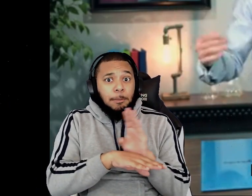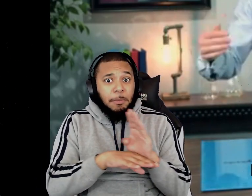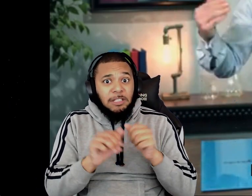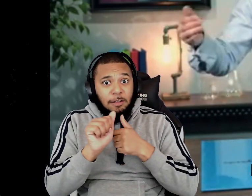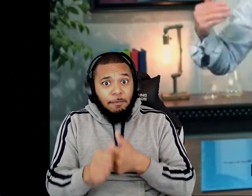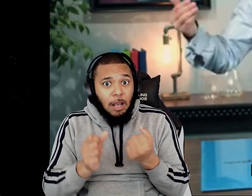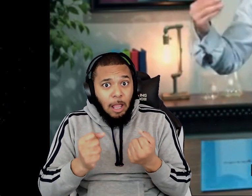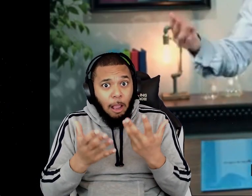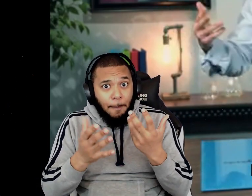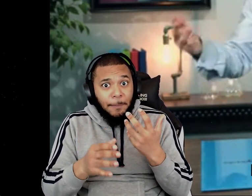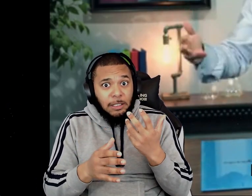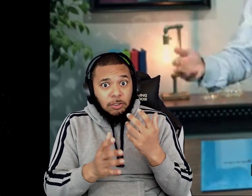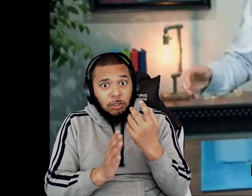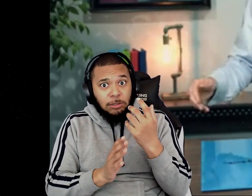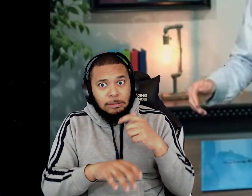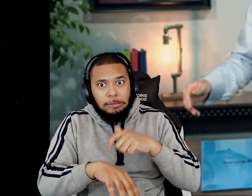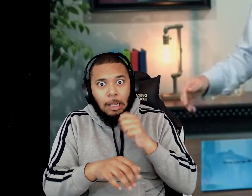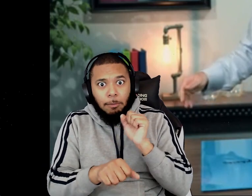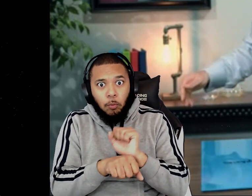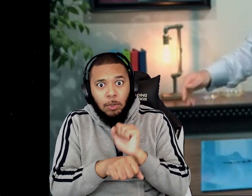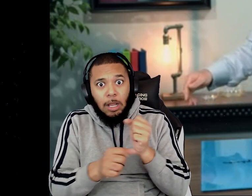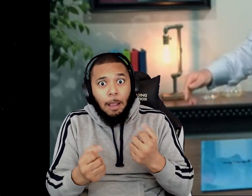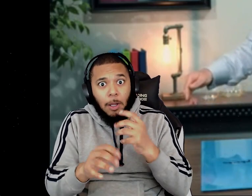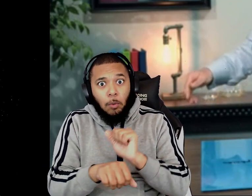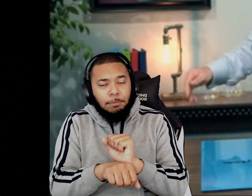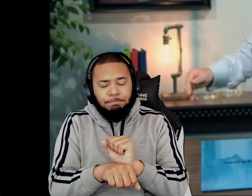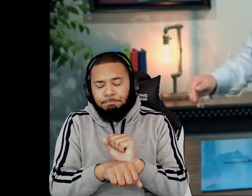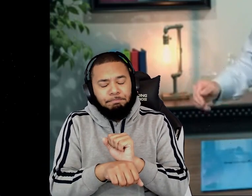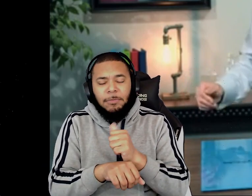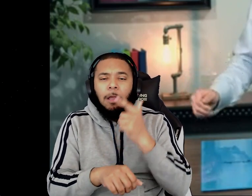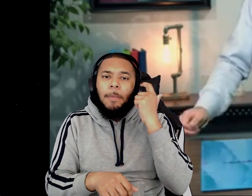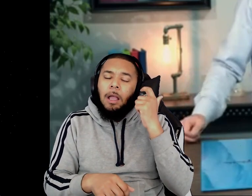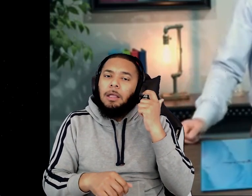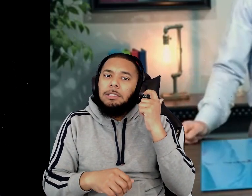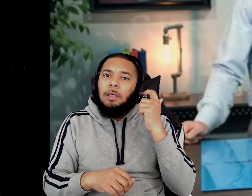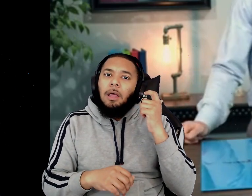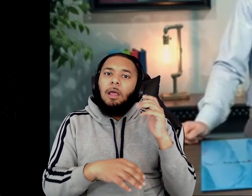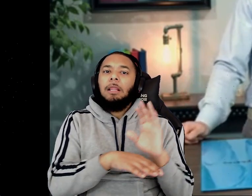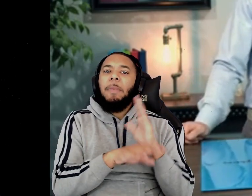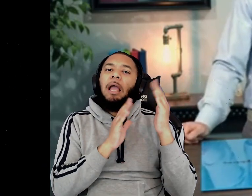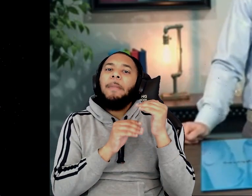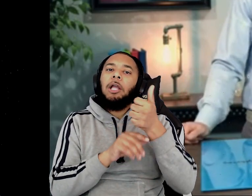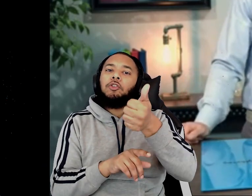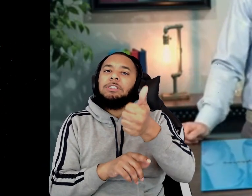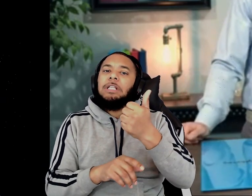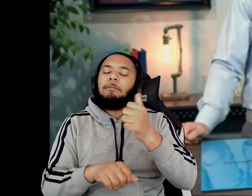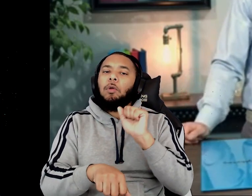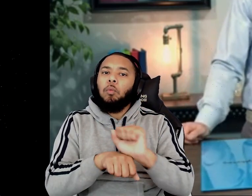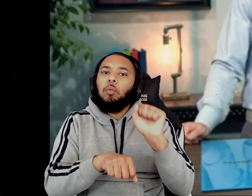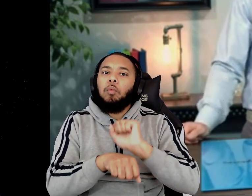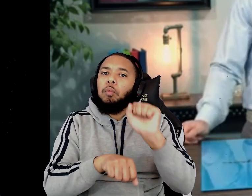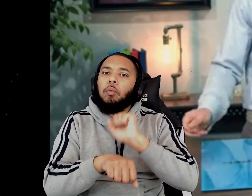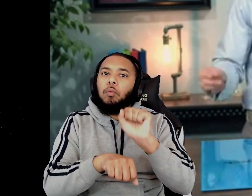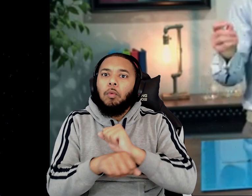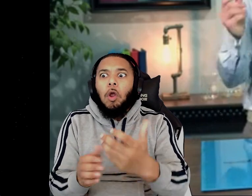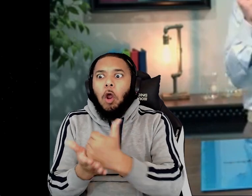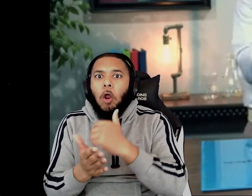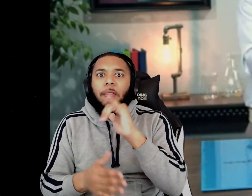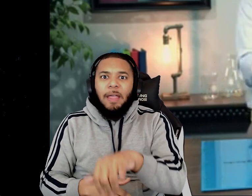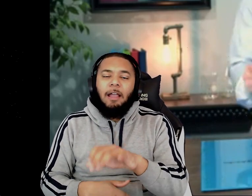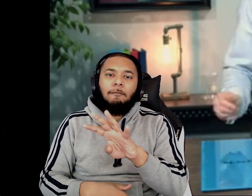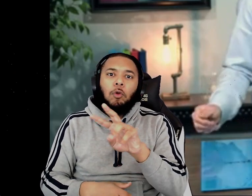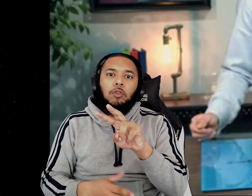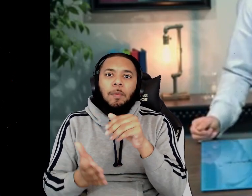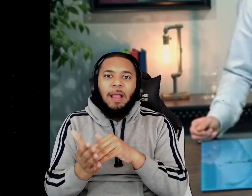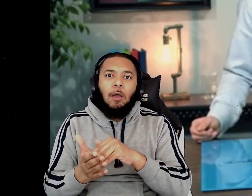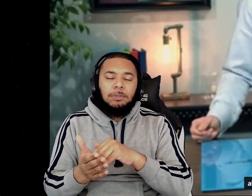they're expecting that you're going to work really hard to earn your large cash figure of $42,000 per year. The key